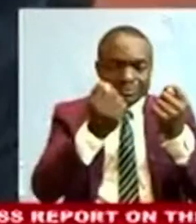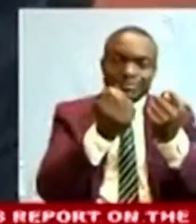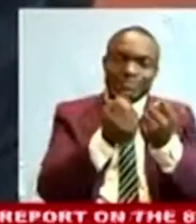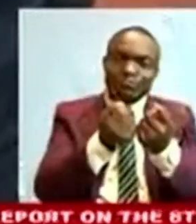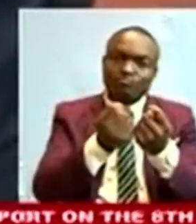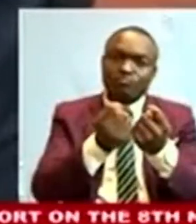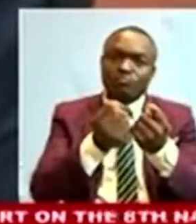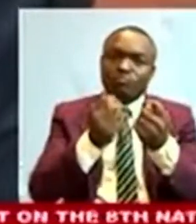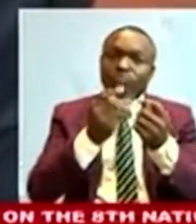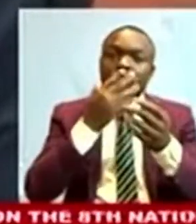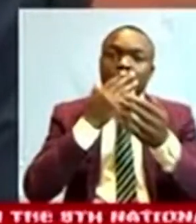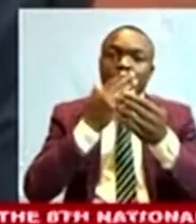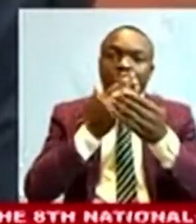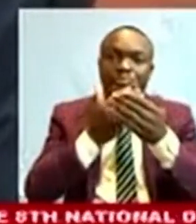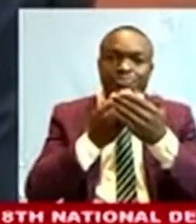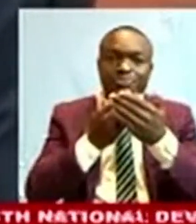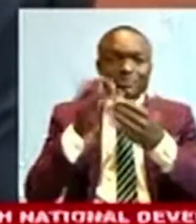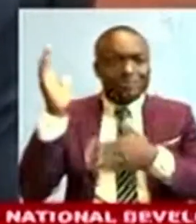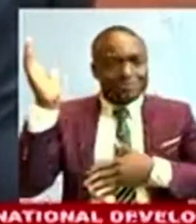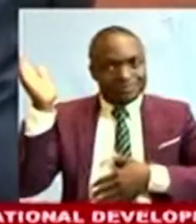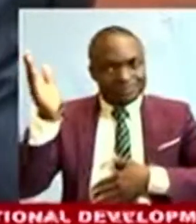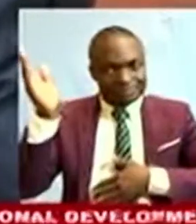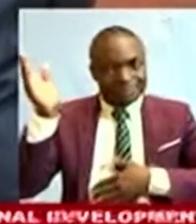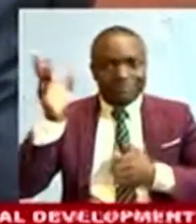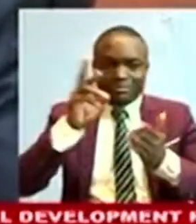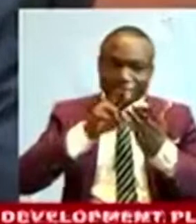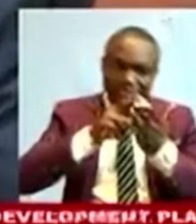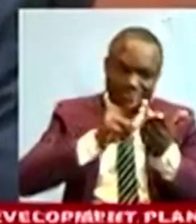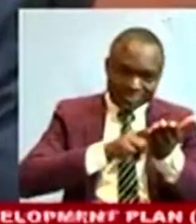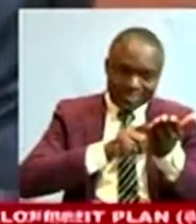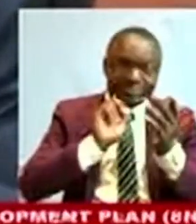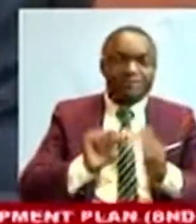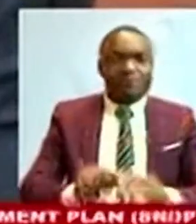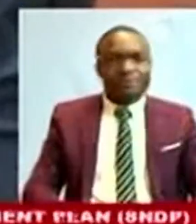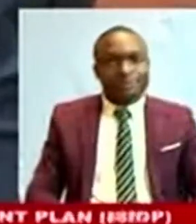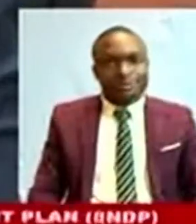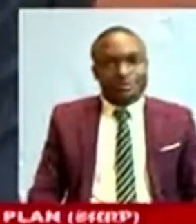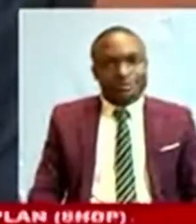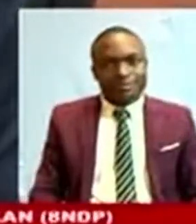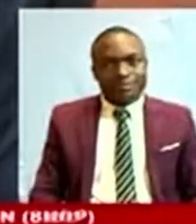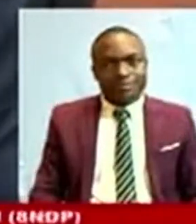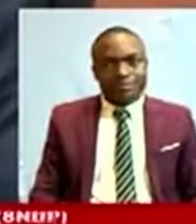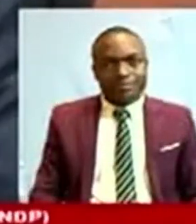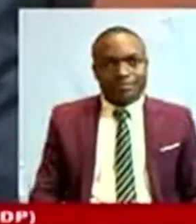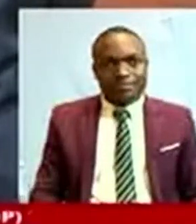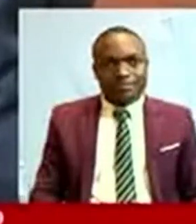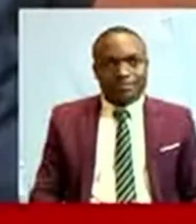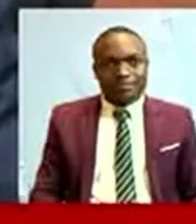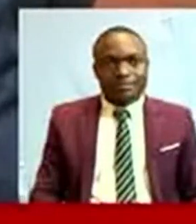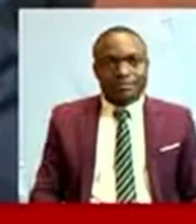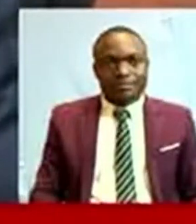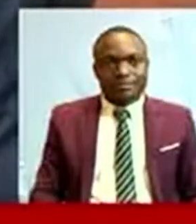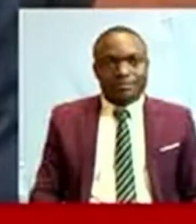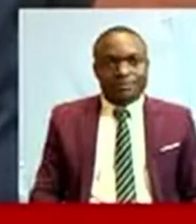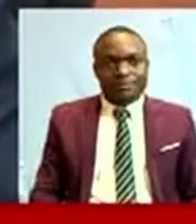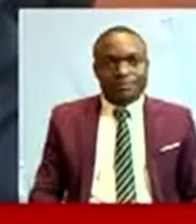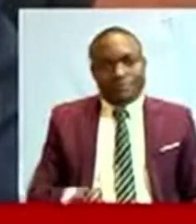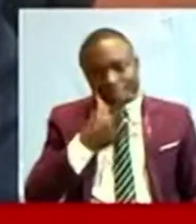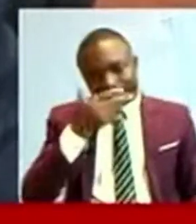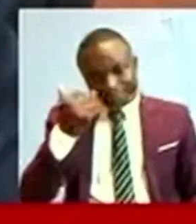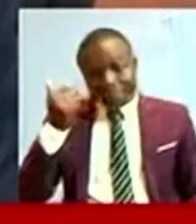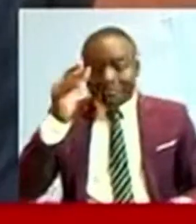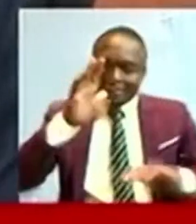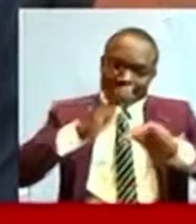very detailed and well-presented report. This is definitely better than what we got from the